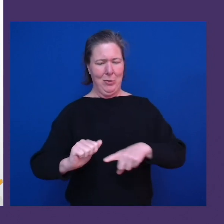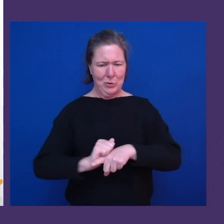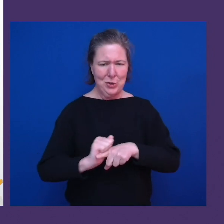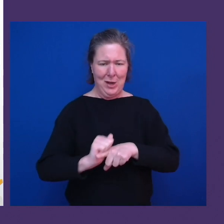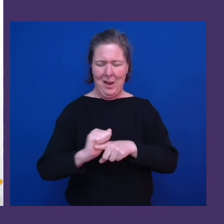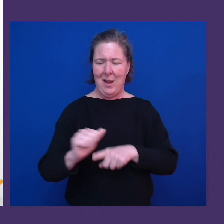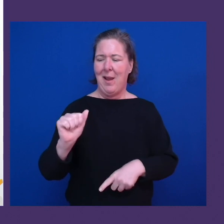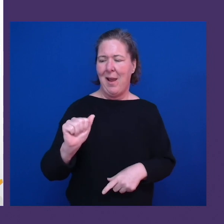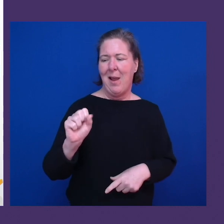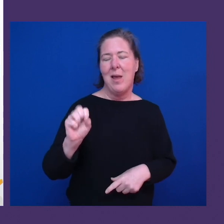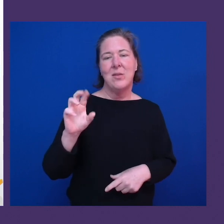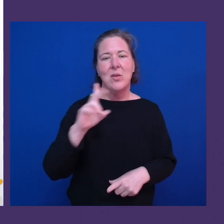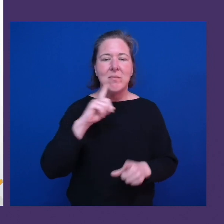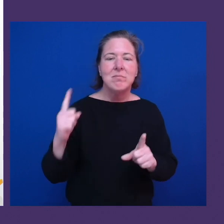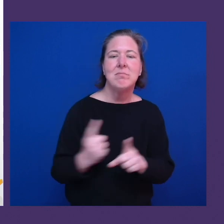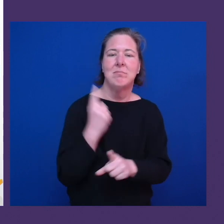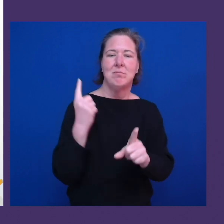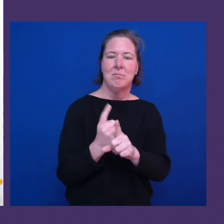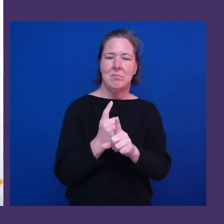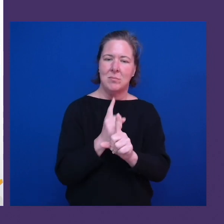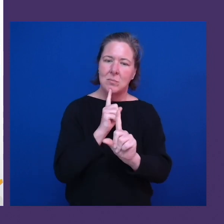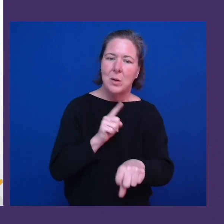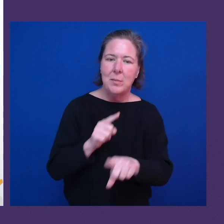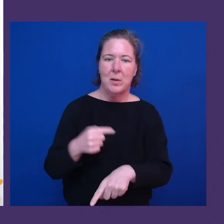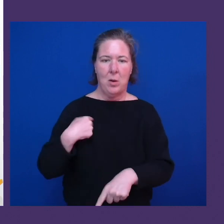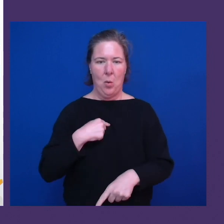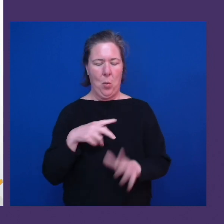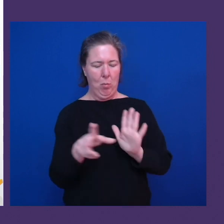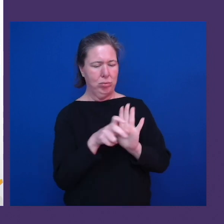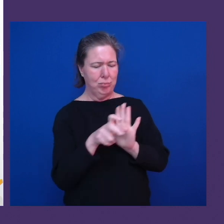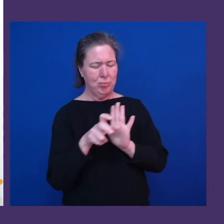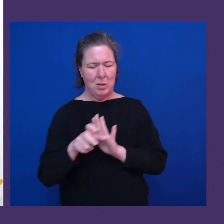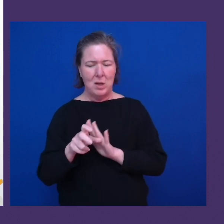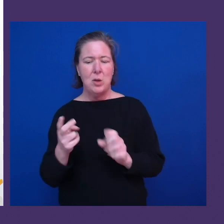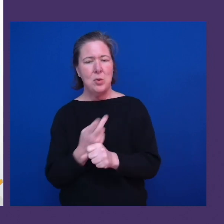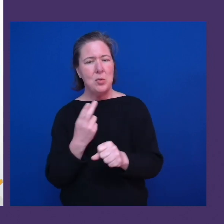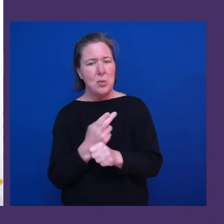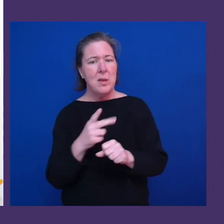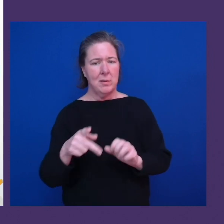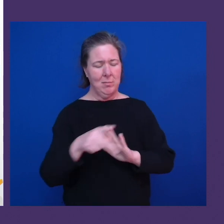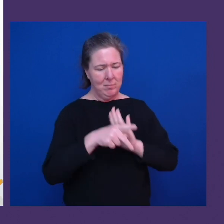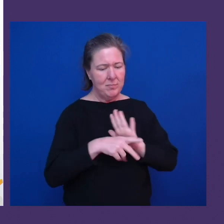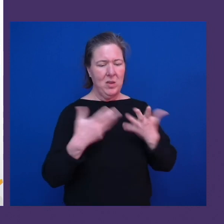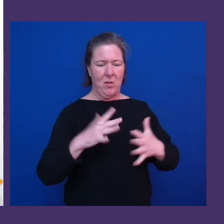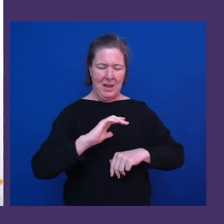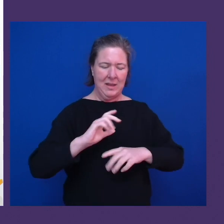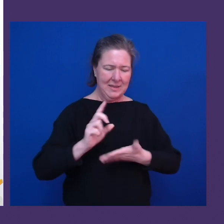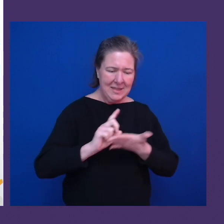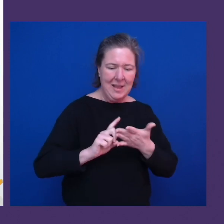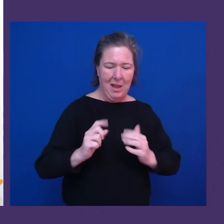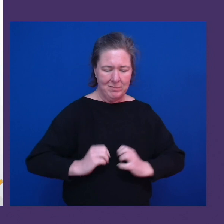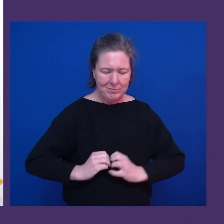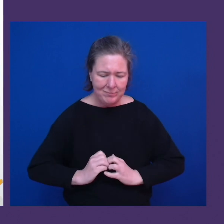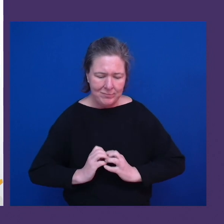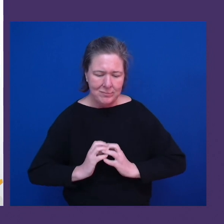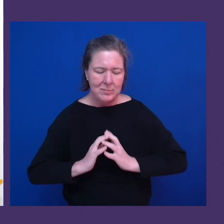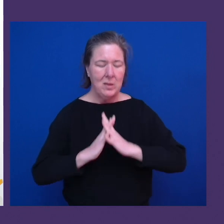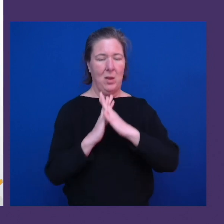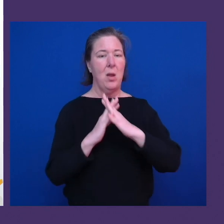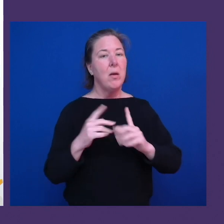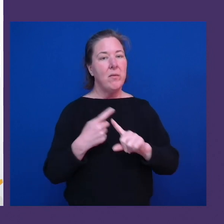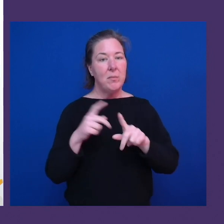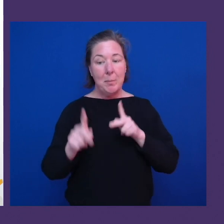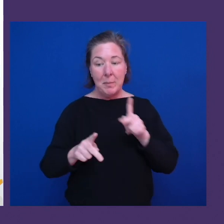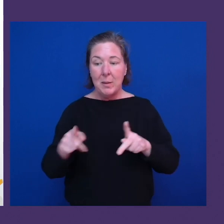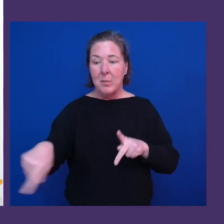respond. We're recording speech data using protocols that have been designed from the ground up by people with disabilities and their family